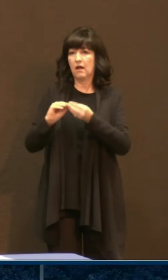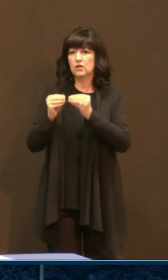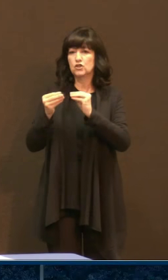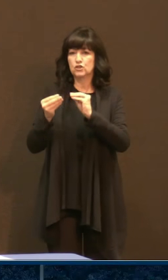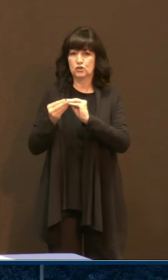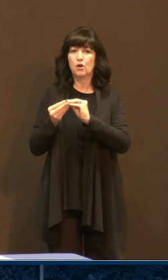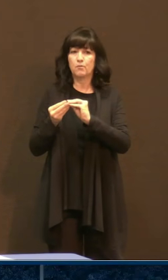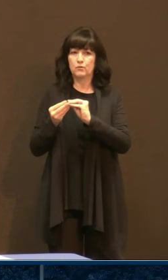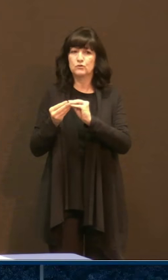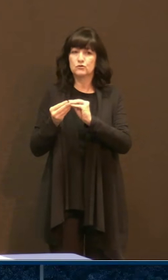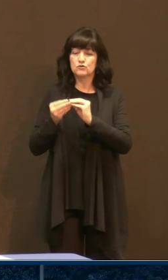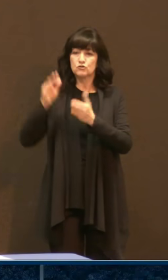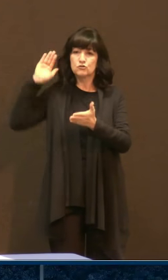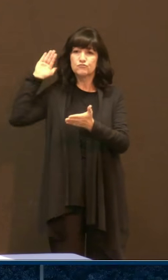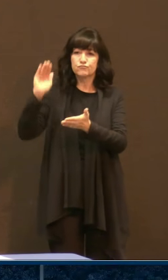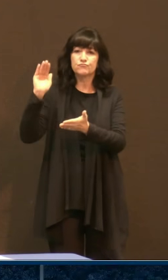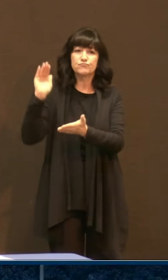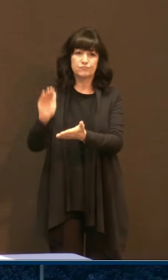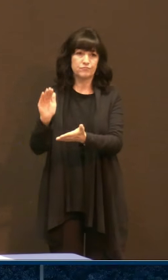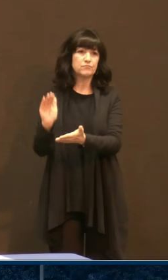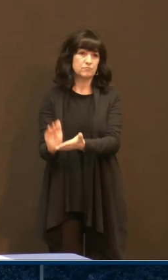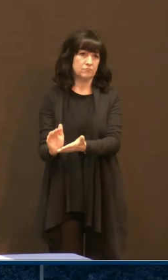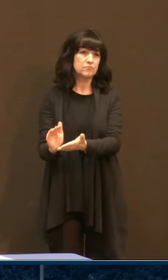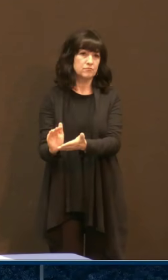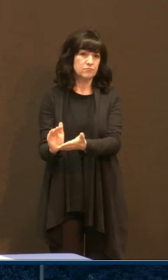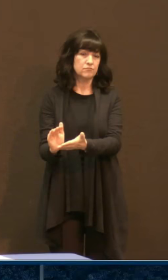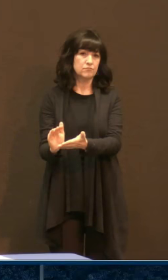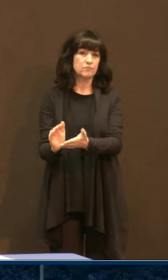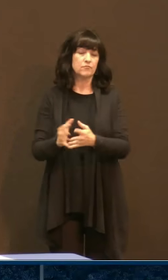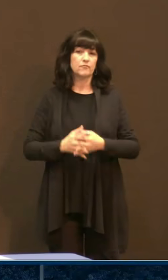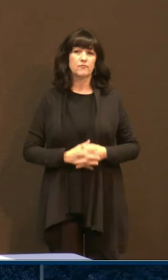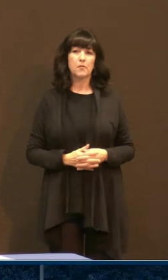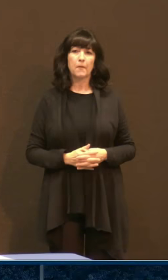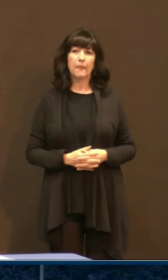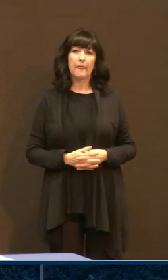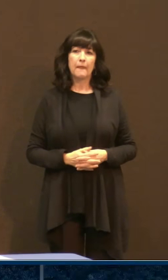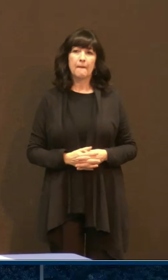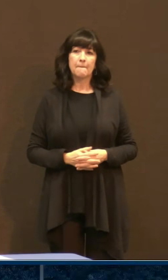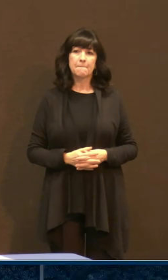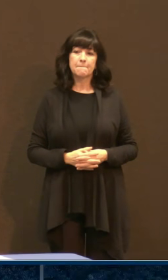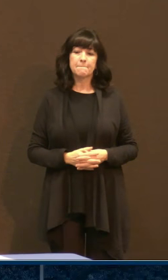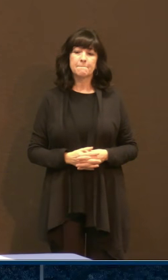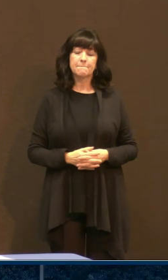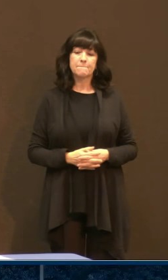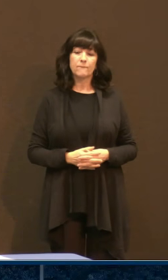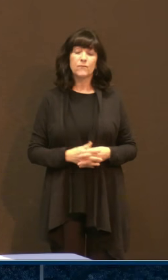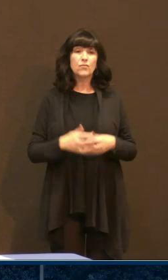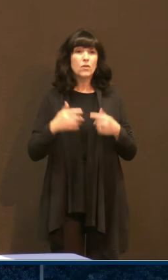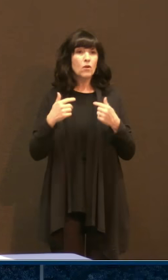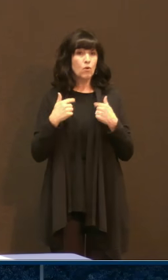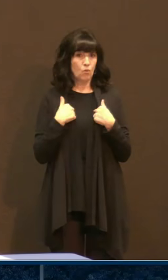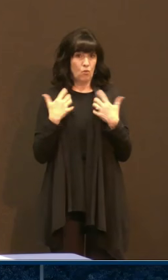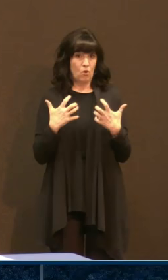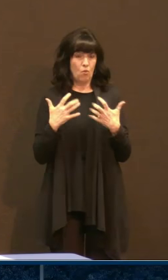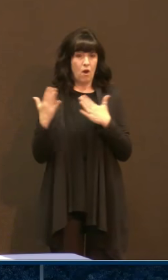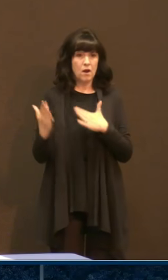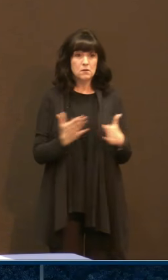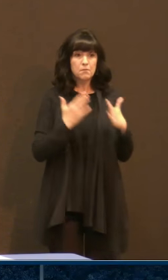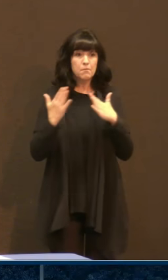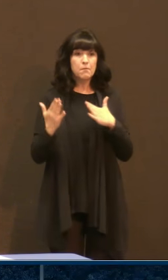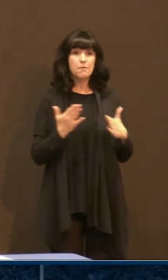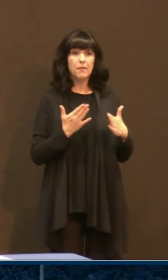as a condition of moving forward. So to get there, we need to